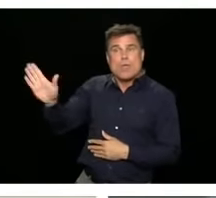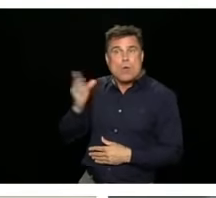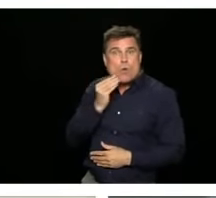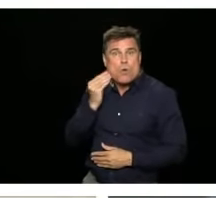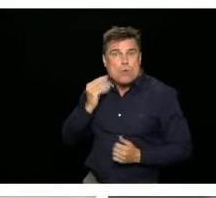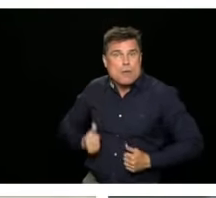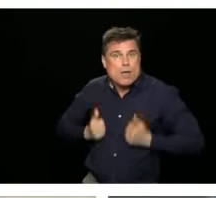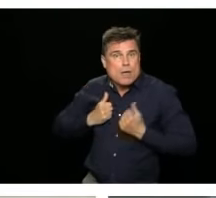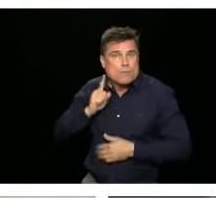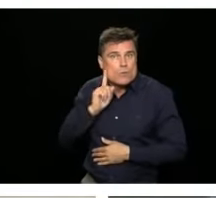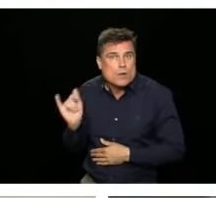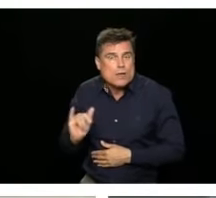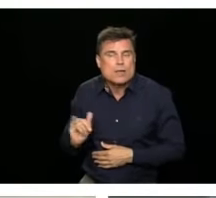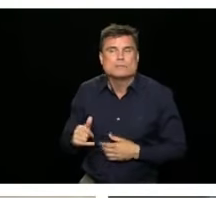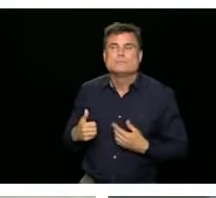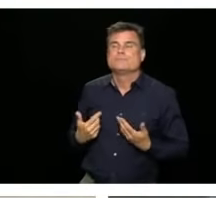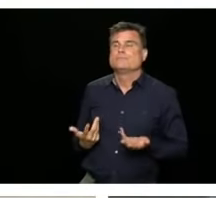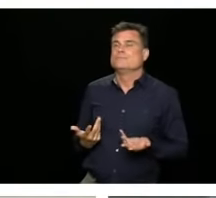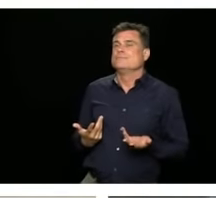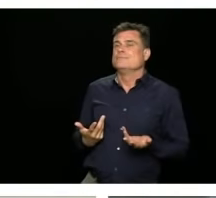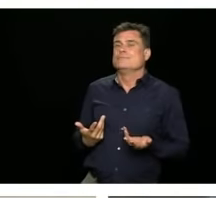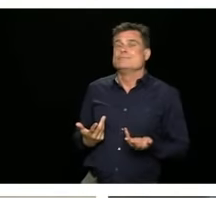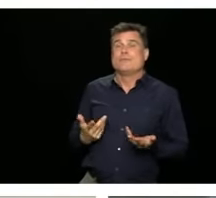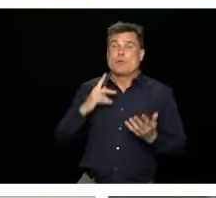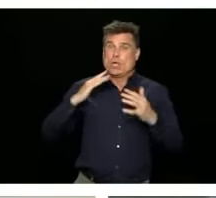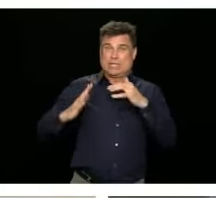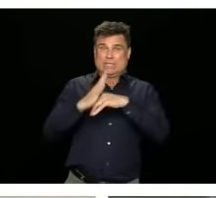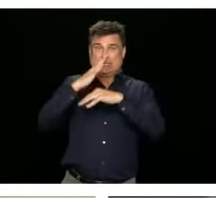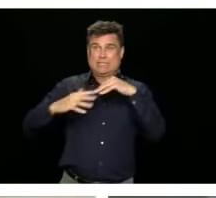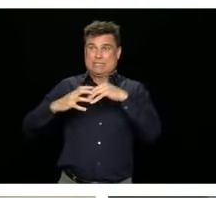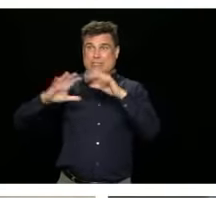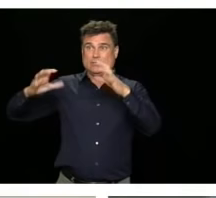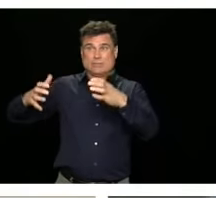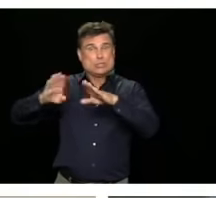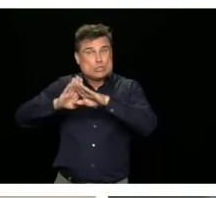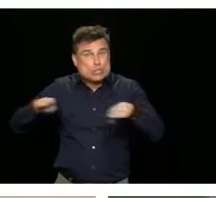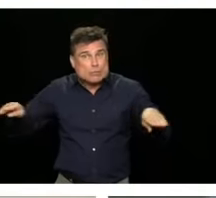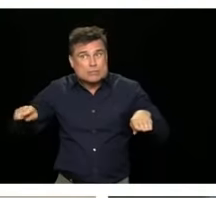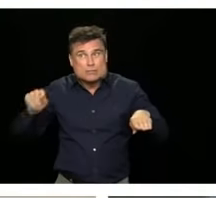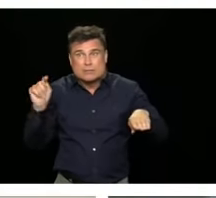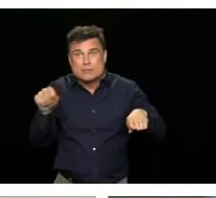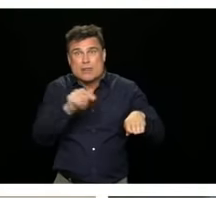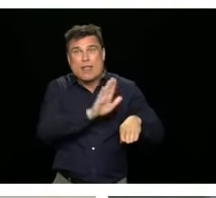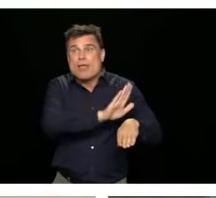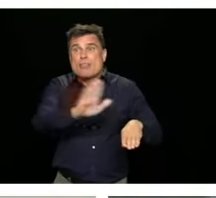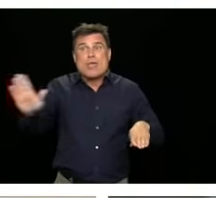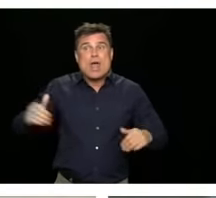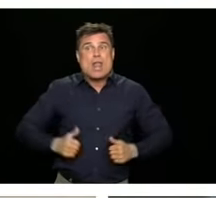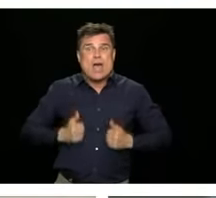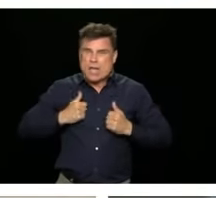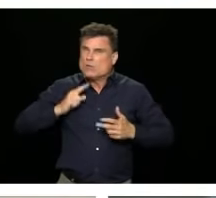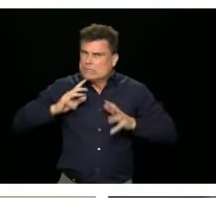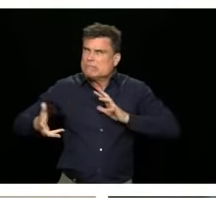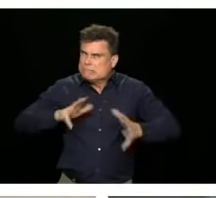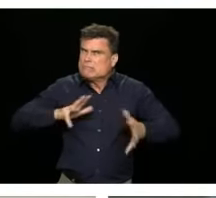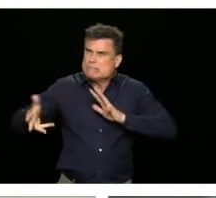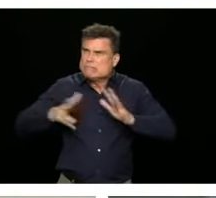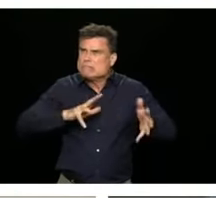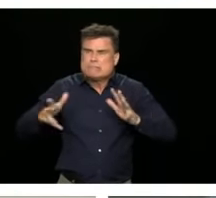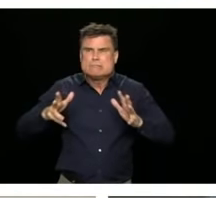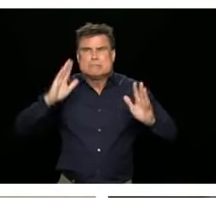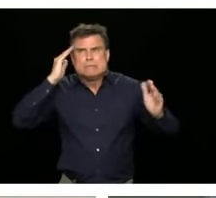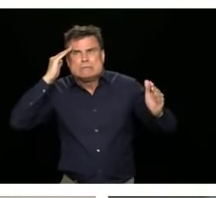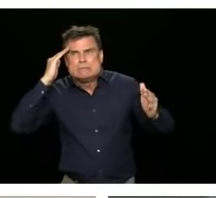and their communities. If they're Black, that they're being supported and taken care of, and that they're that their communities